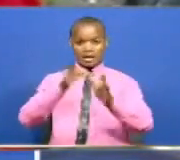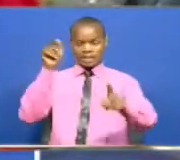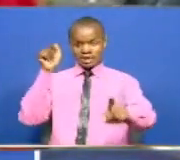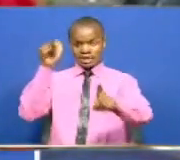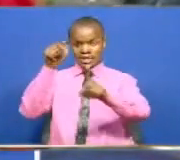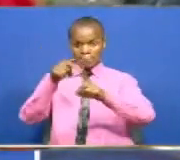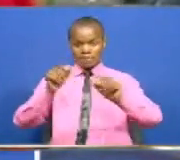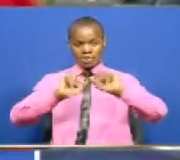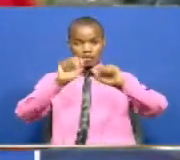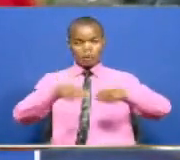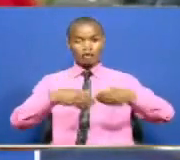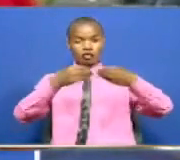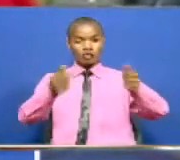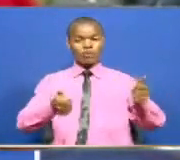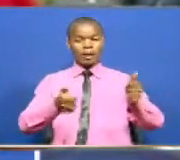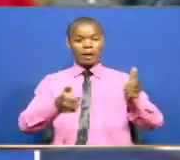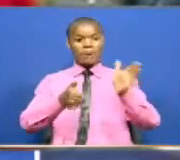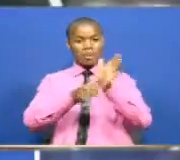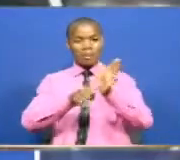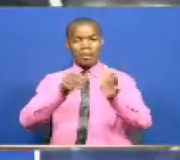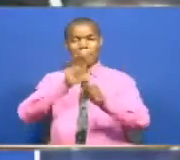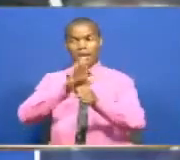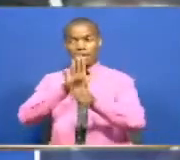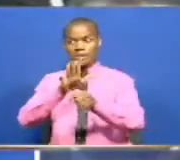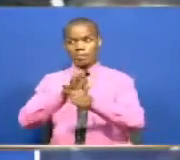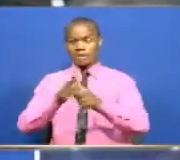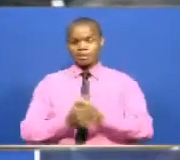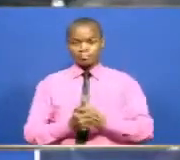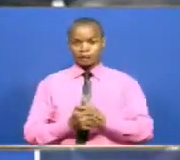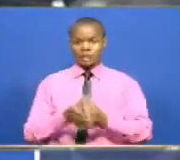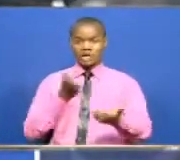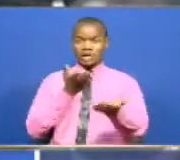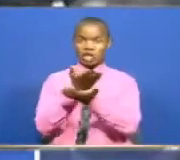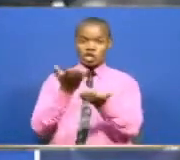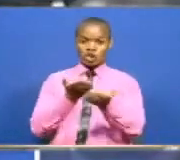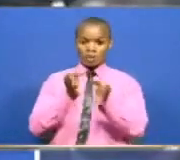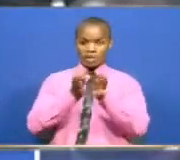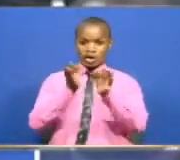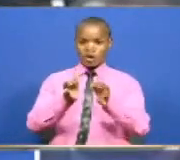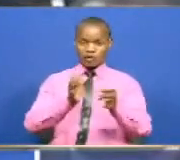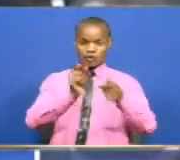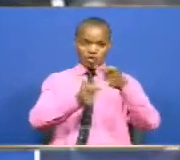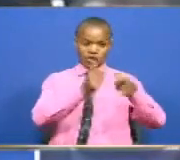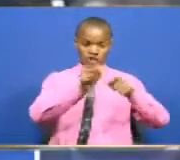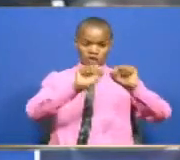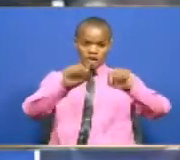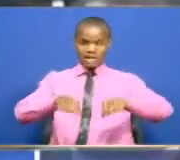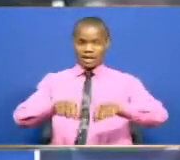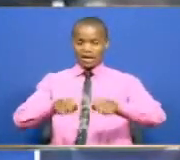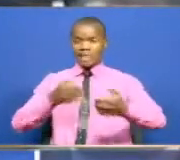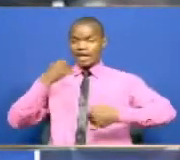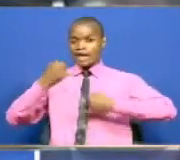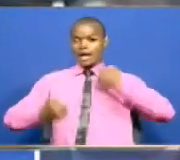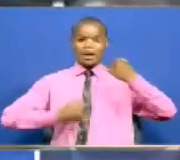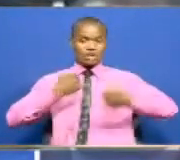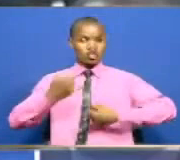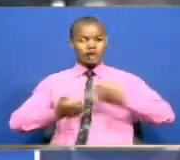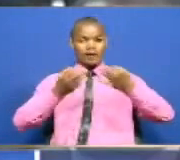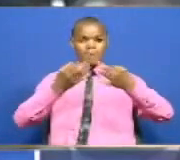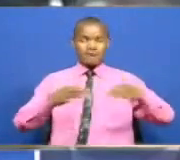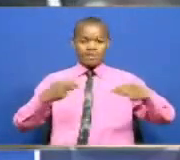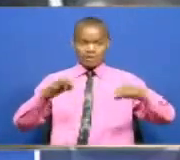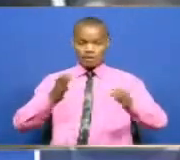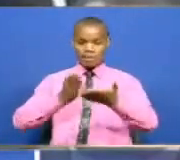many defects in the country governance architect. The economy can continue enjoying their freedom and right